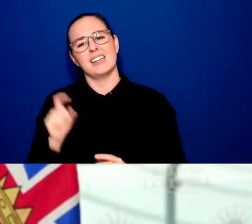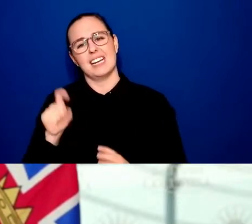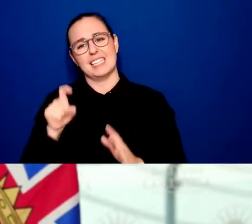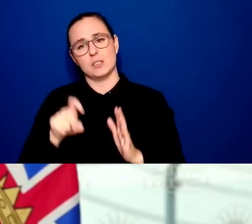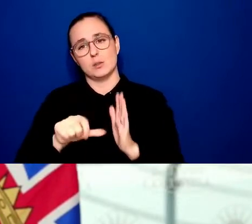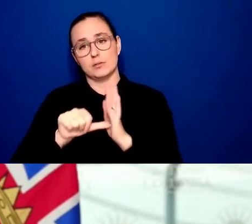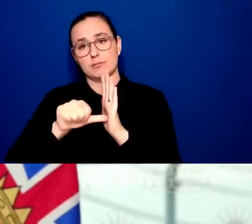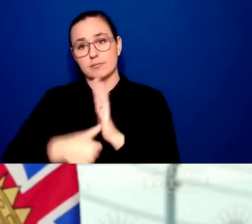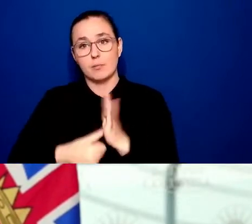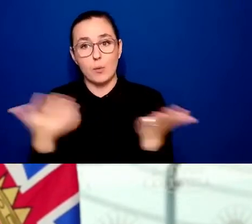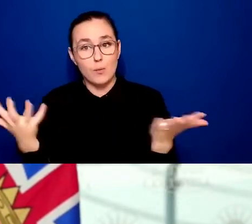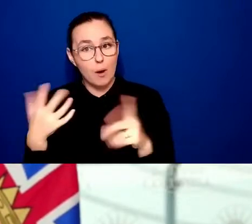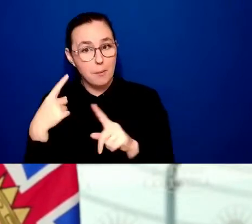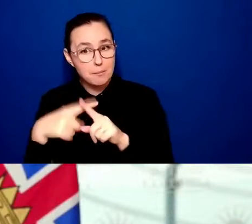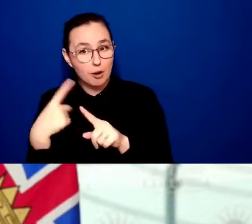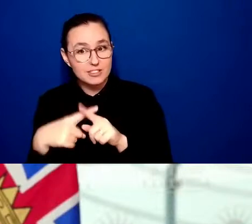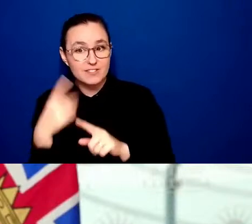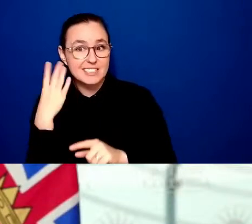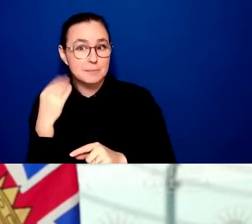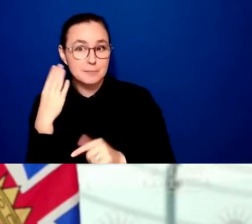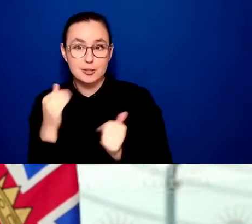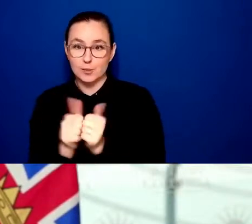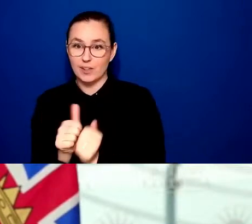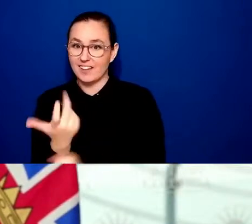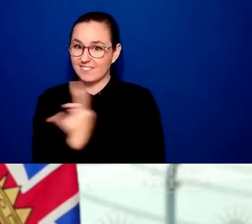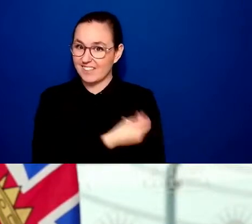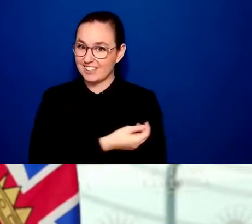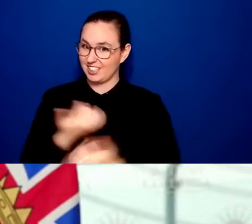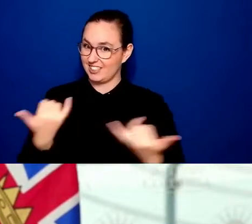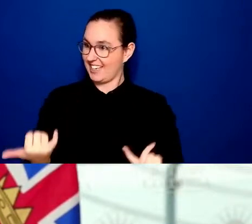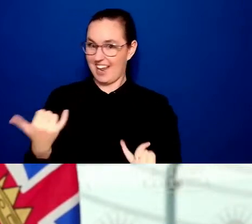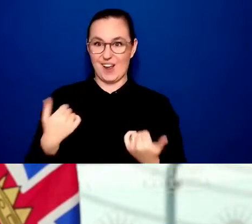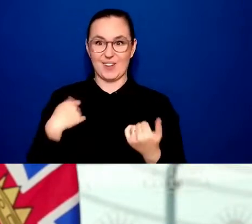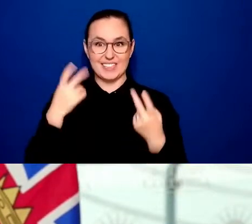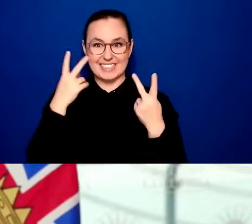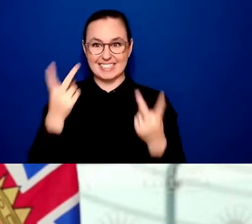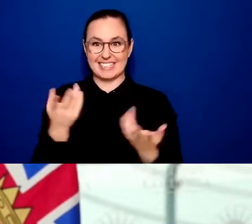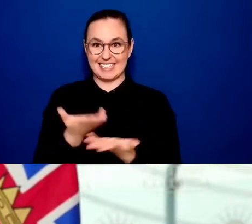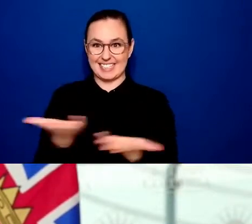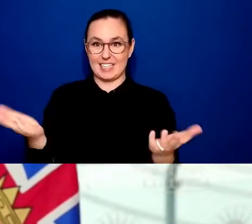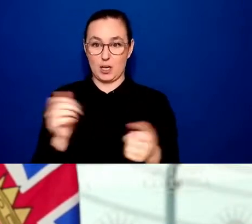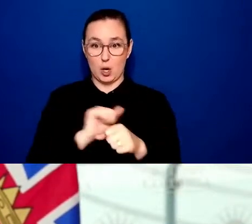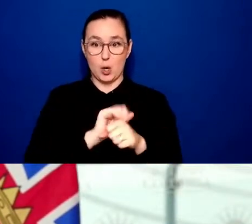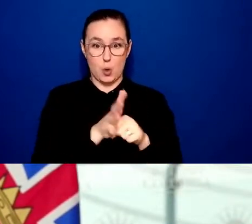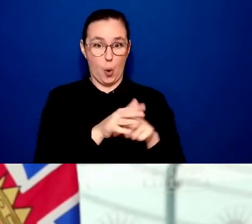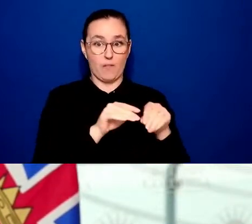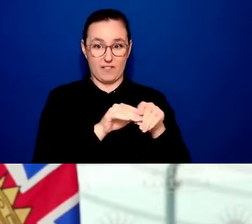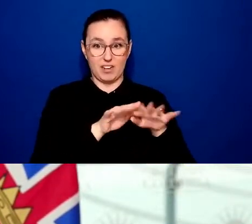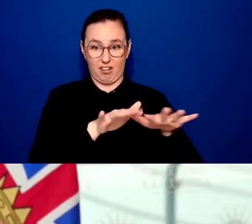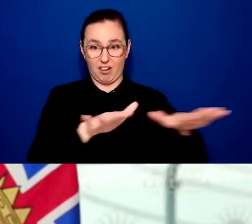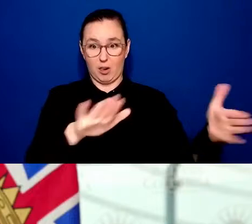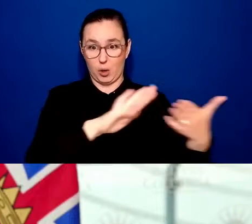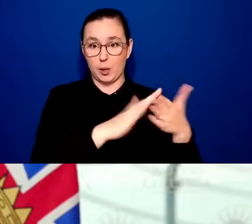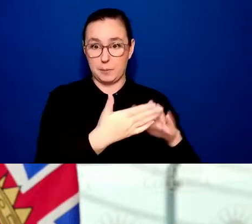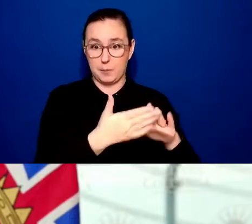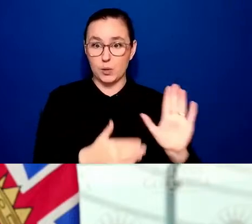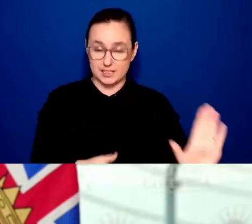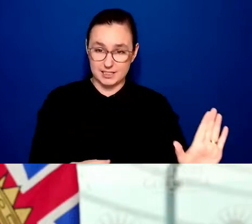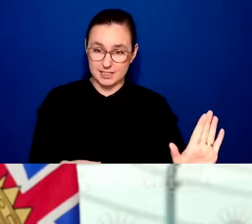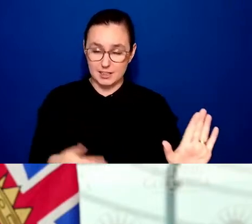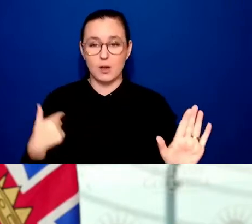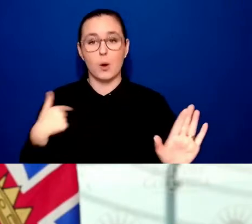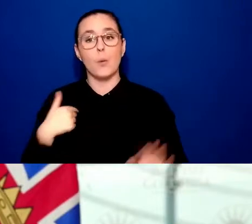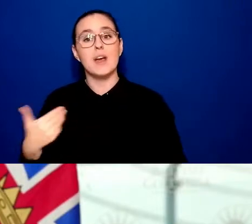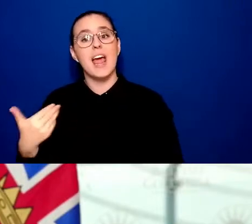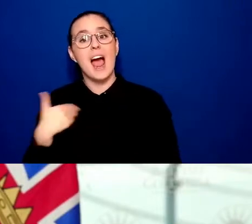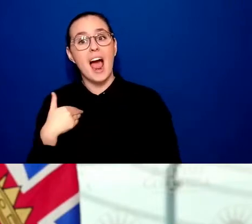right now we're seeing this virus is affecting our community, and we all have the agency to work together to support each other.